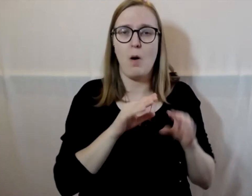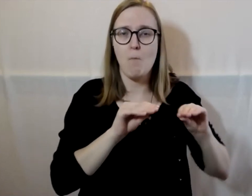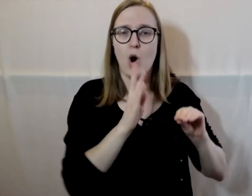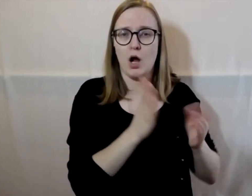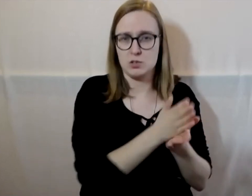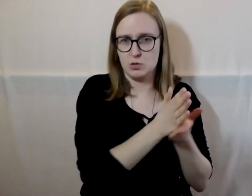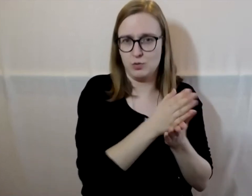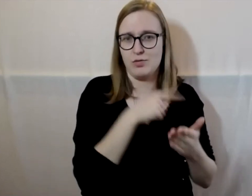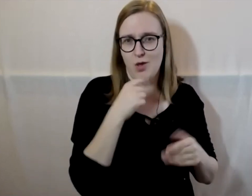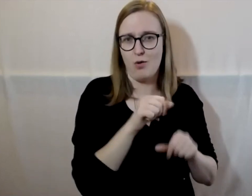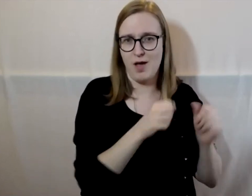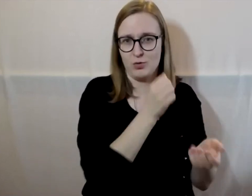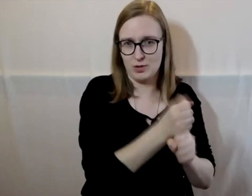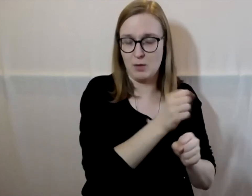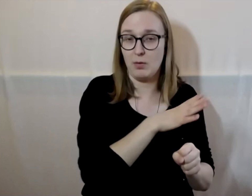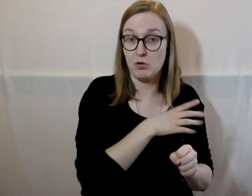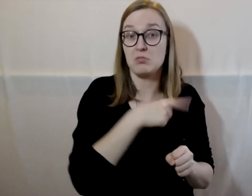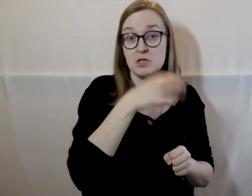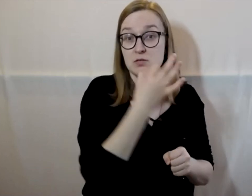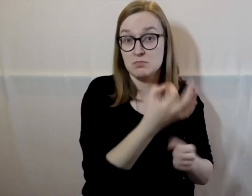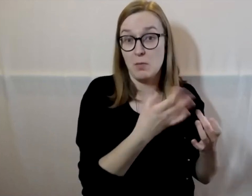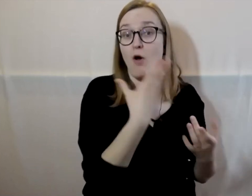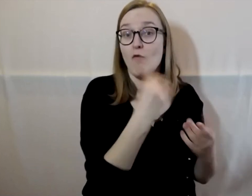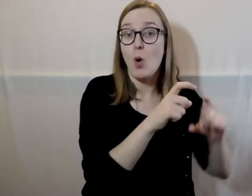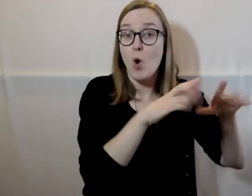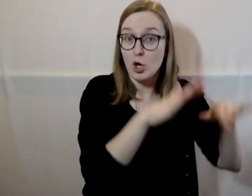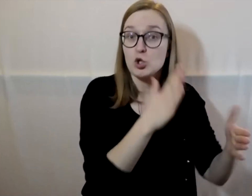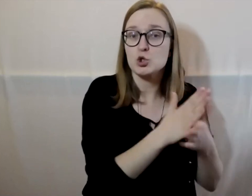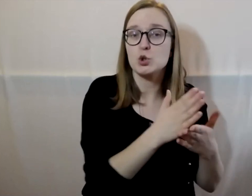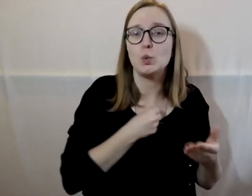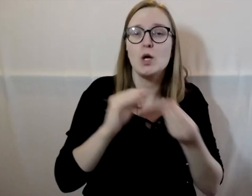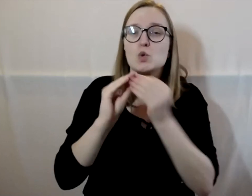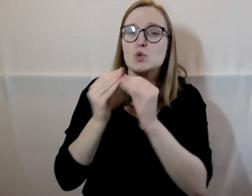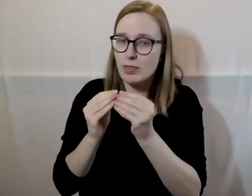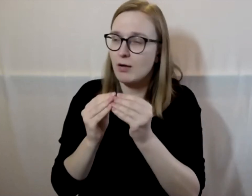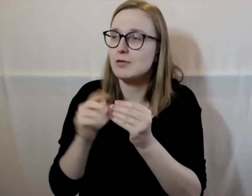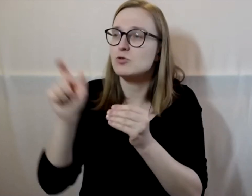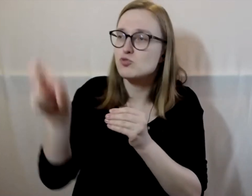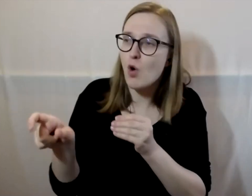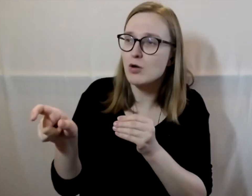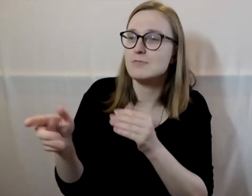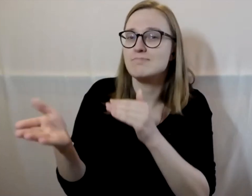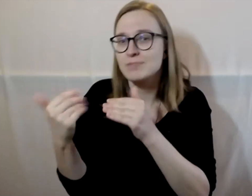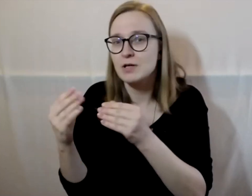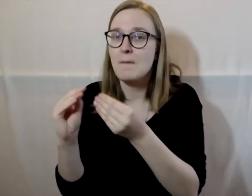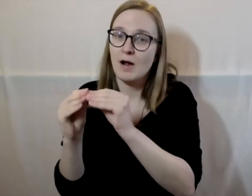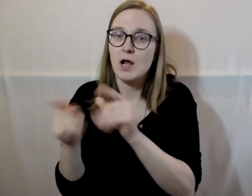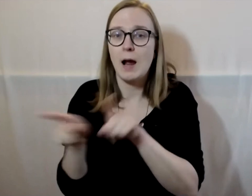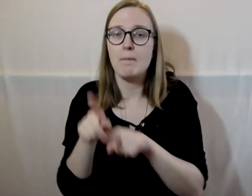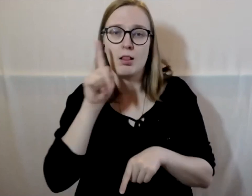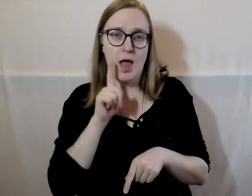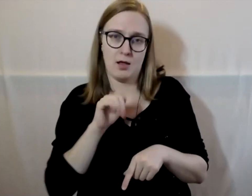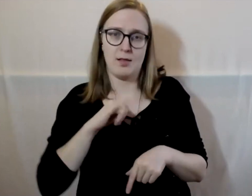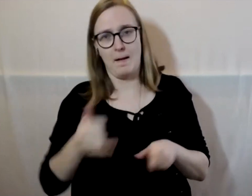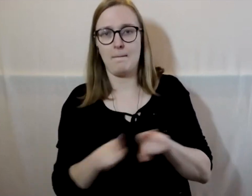their school that they sign an agreement with particular people who come for short modules to school to teach children.